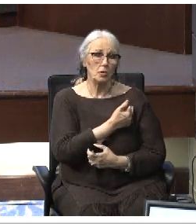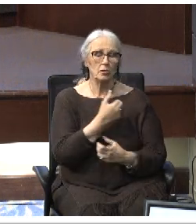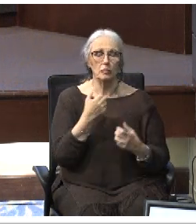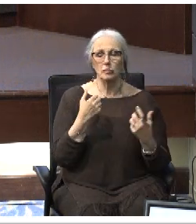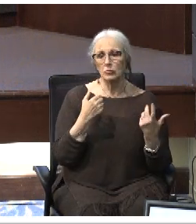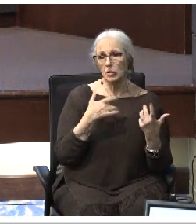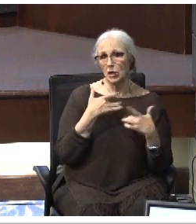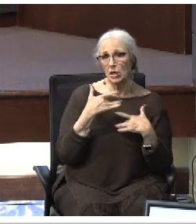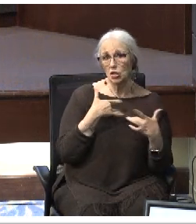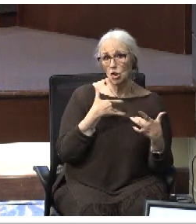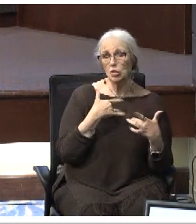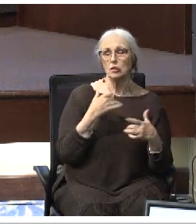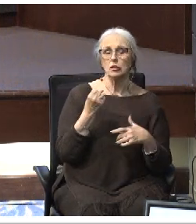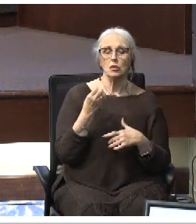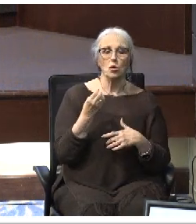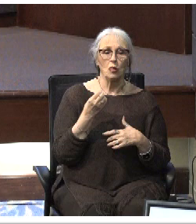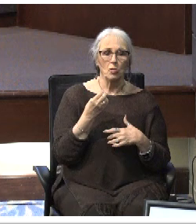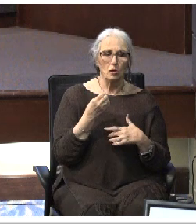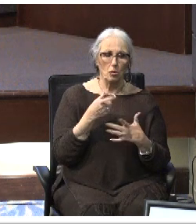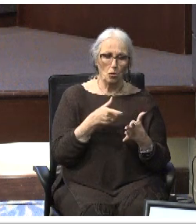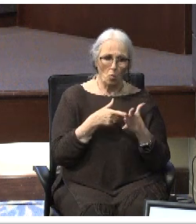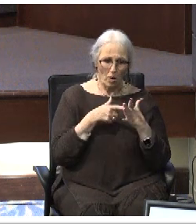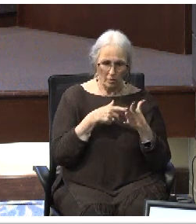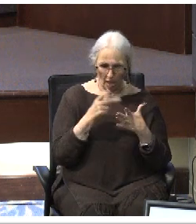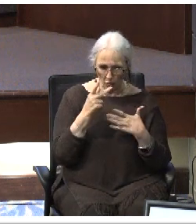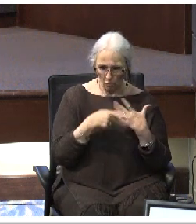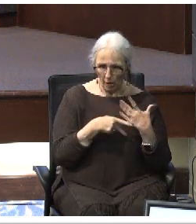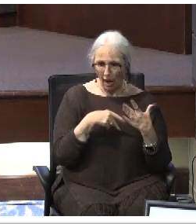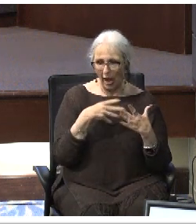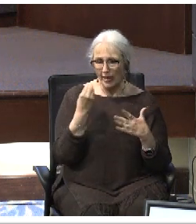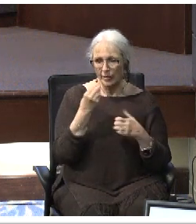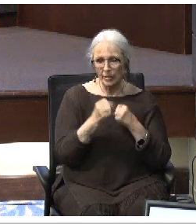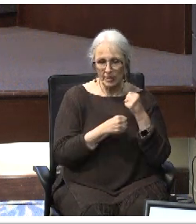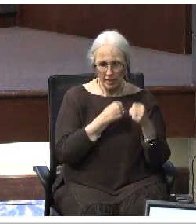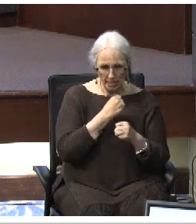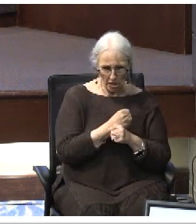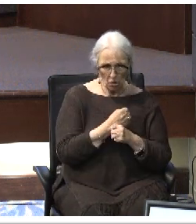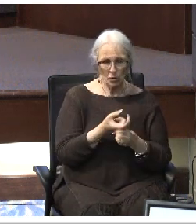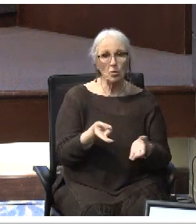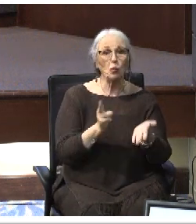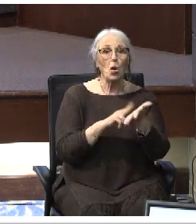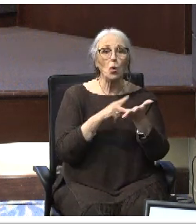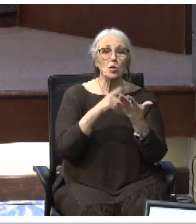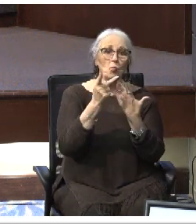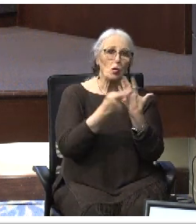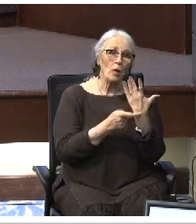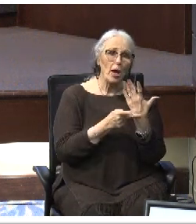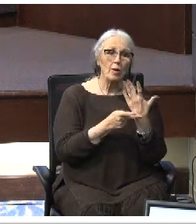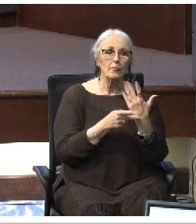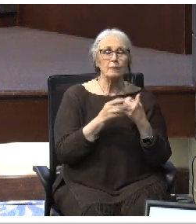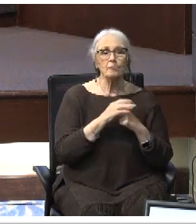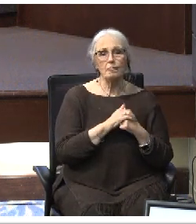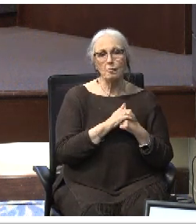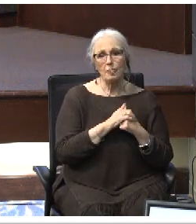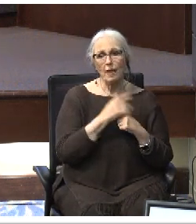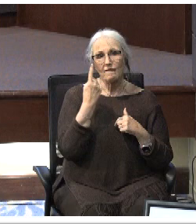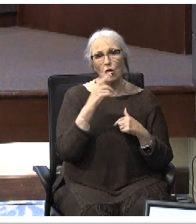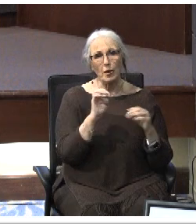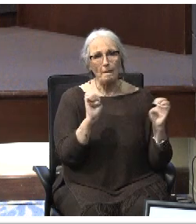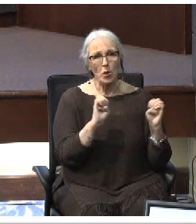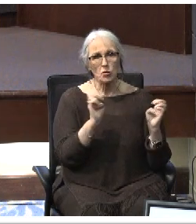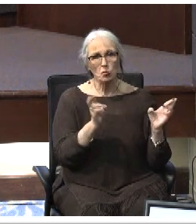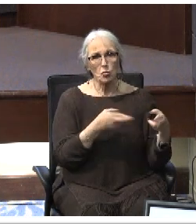the program, and the year of their enrollment in the program. There's a very sharp reduction in those emergency room